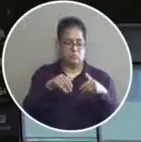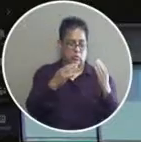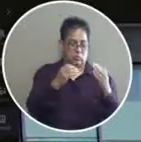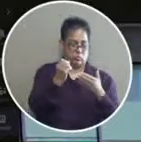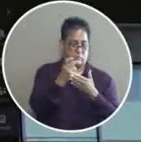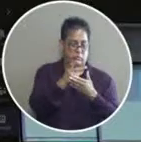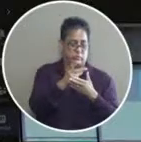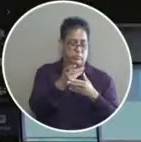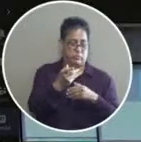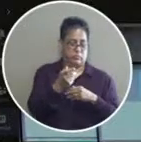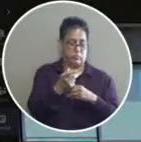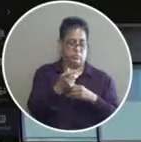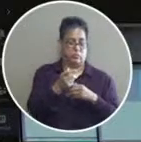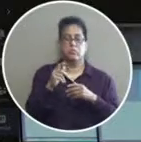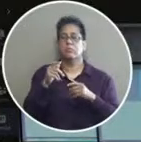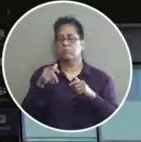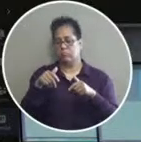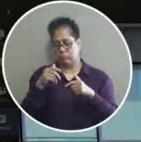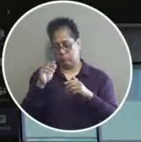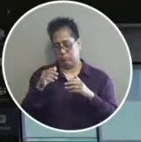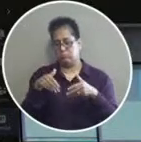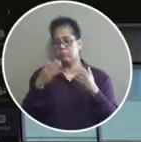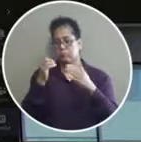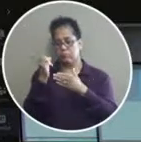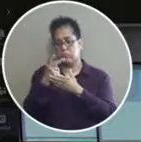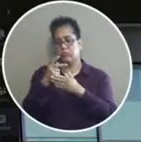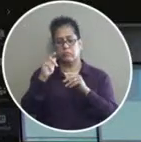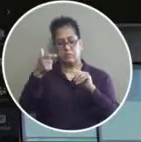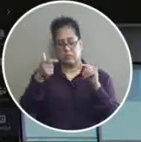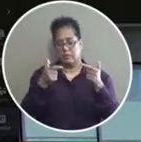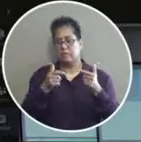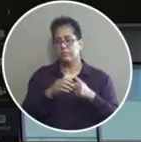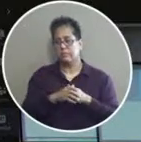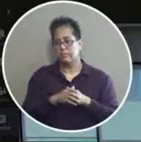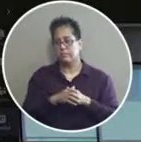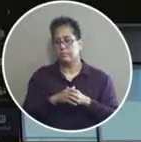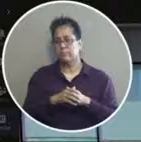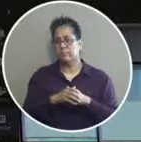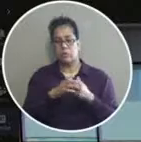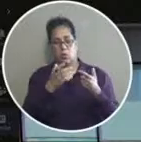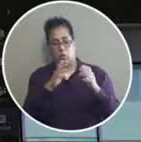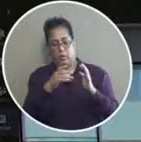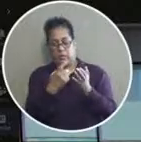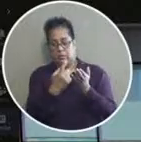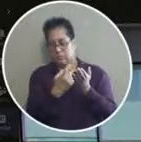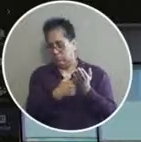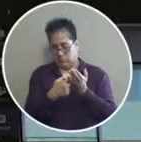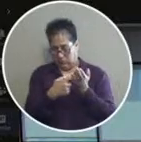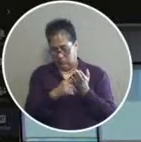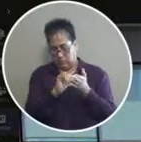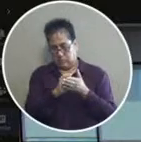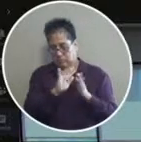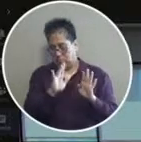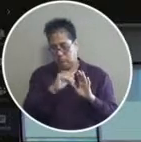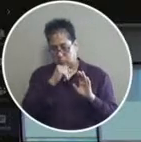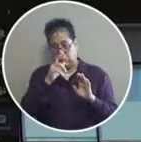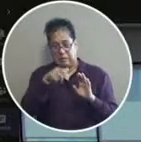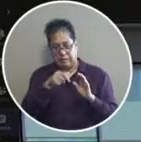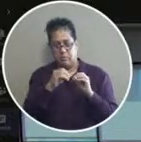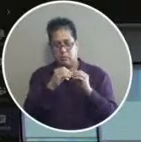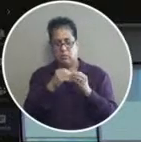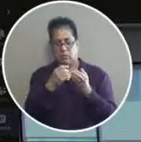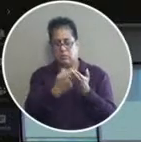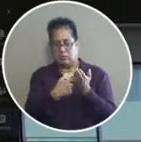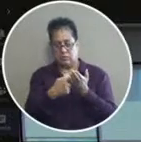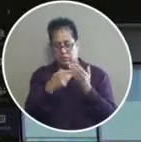approve? Motion to approve. Second. Okay, we've already covered what this is doing, so I'm hopeful there's no need for